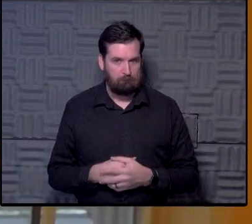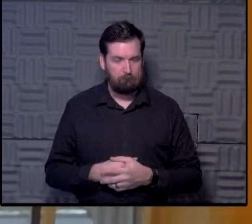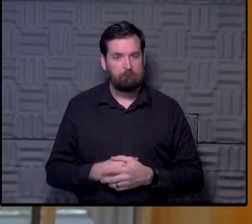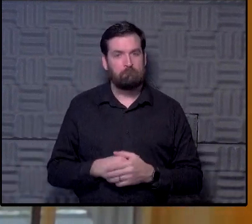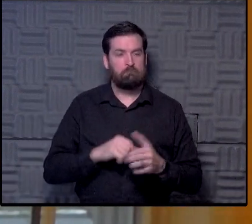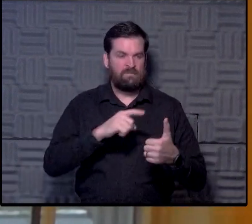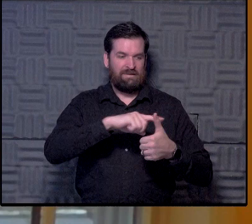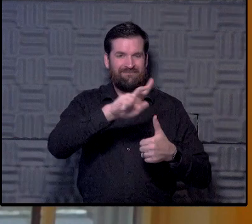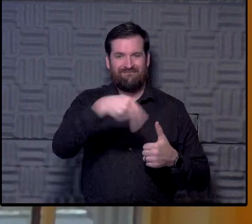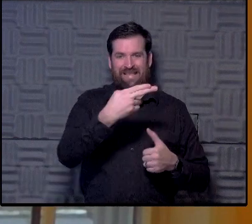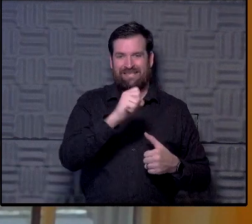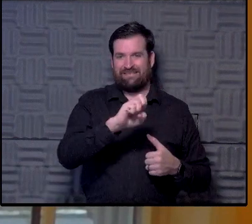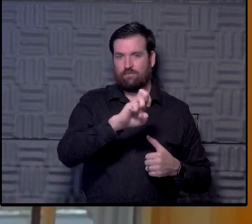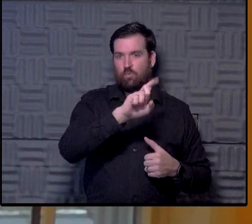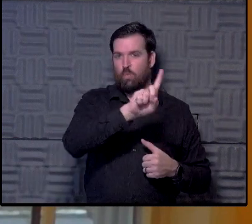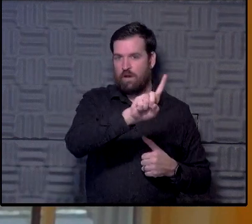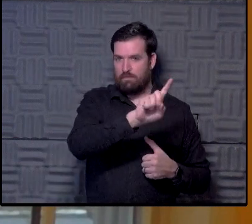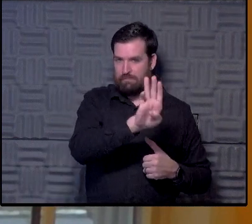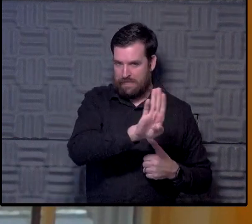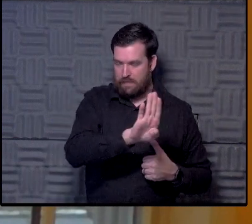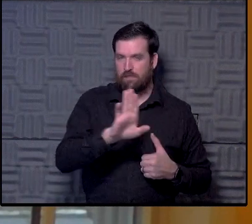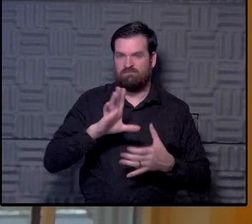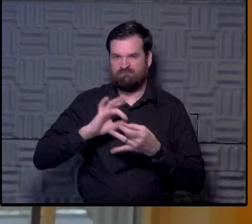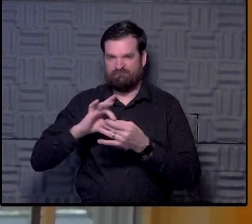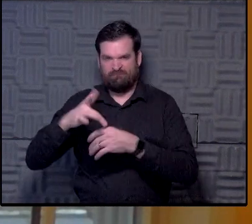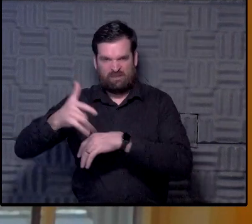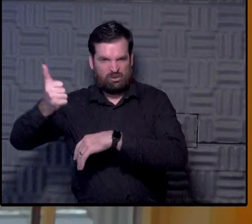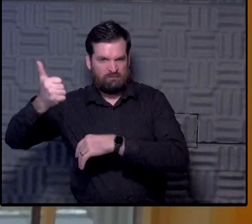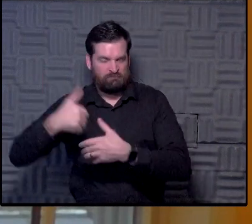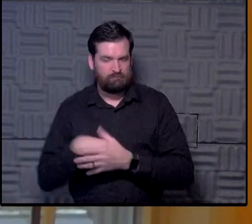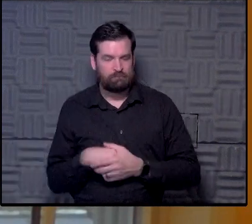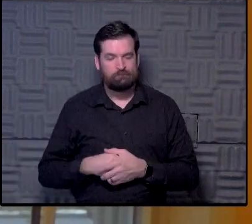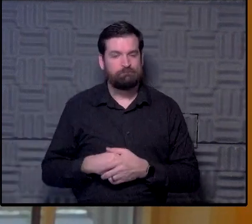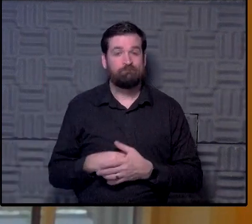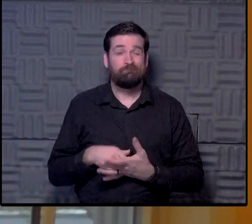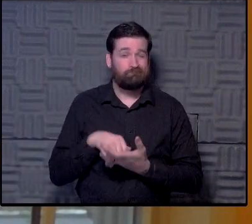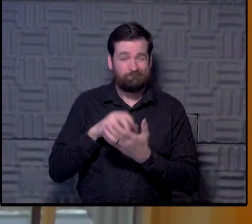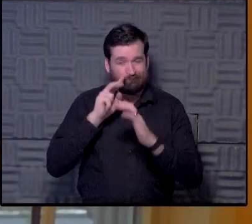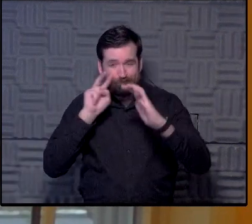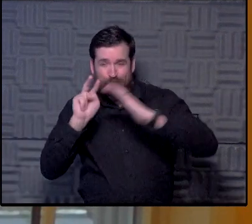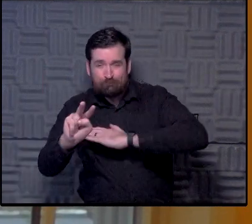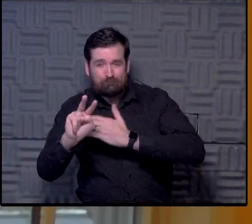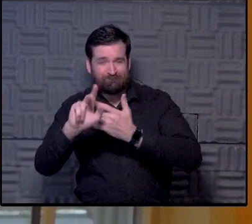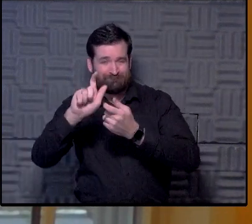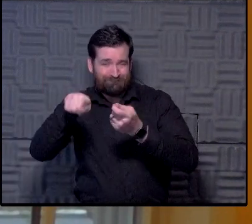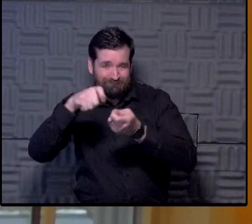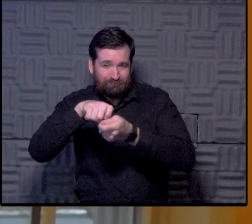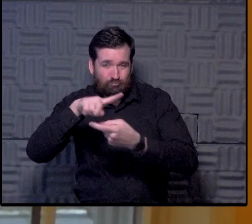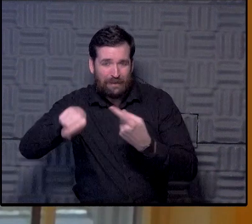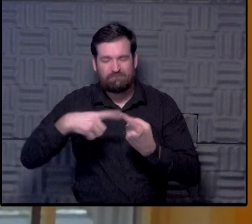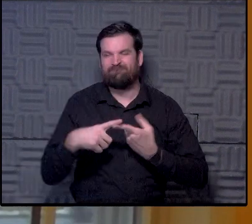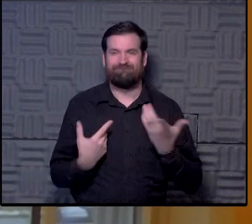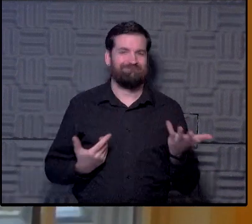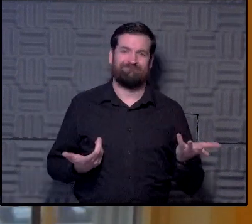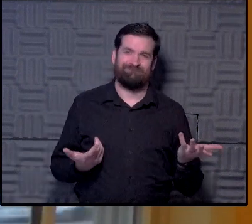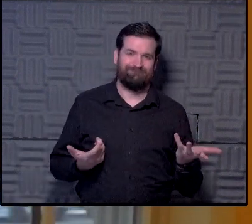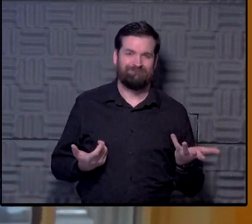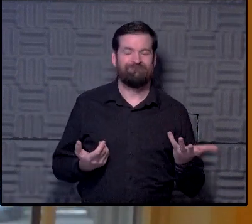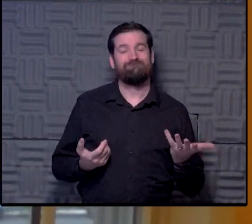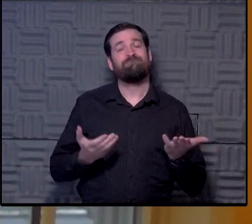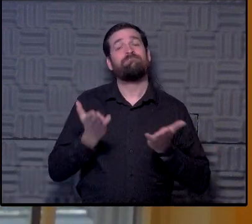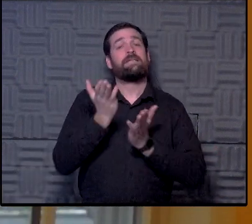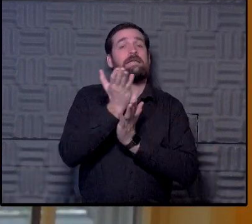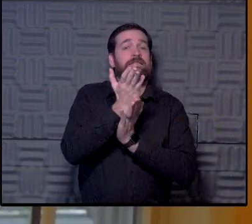phase 1B after what I was talking about a little bit earlier. I don't have a crystal ball. However, there are